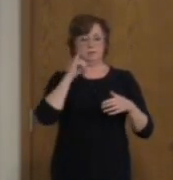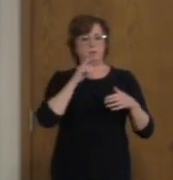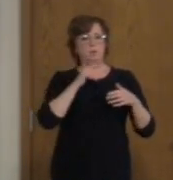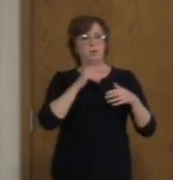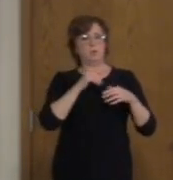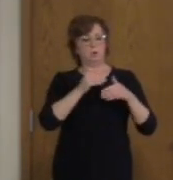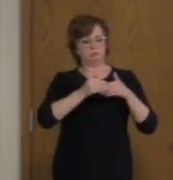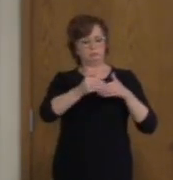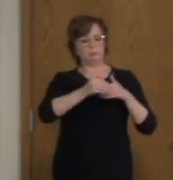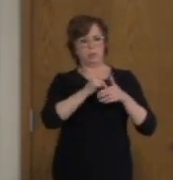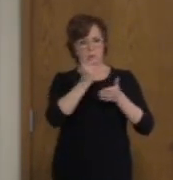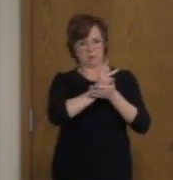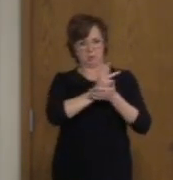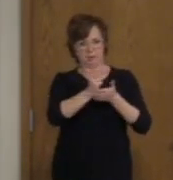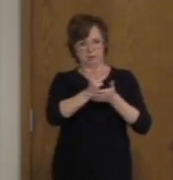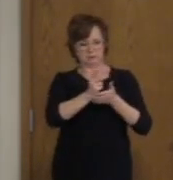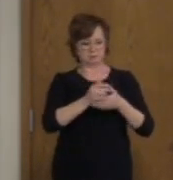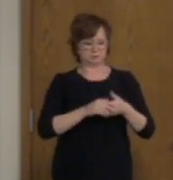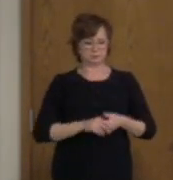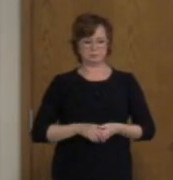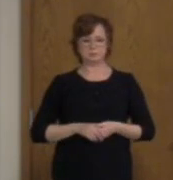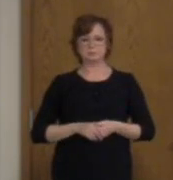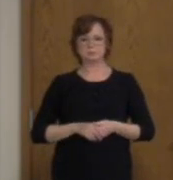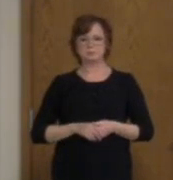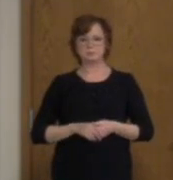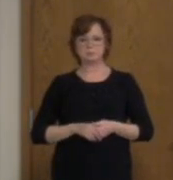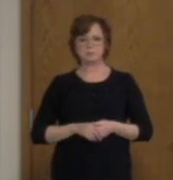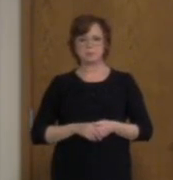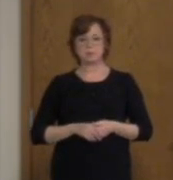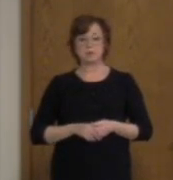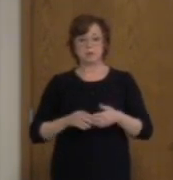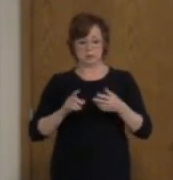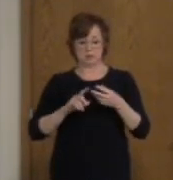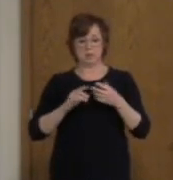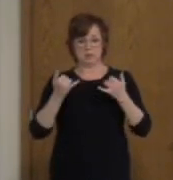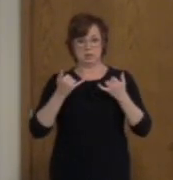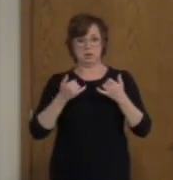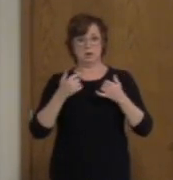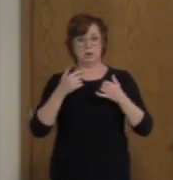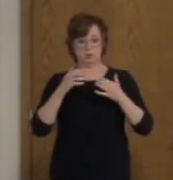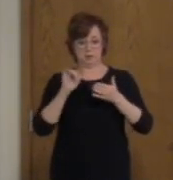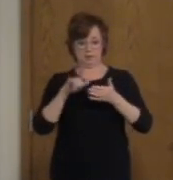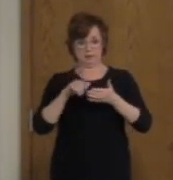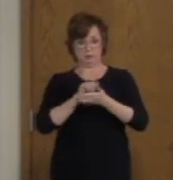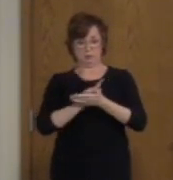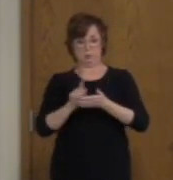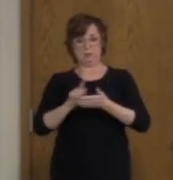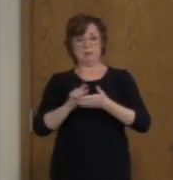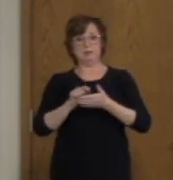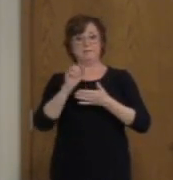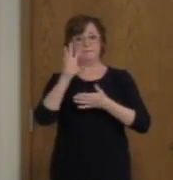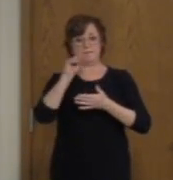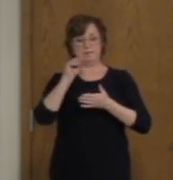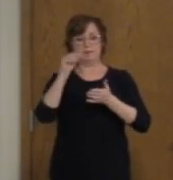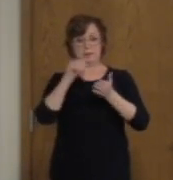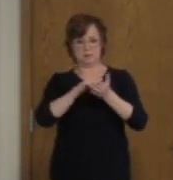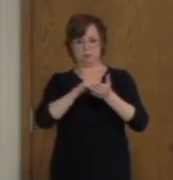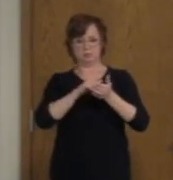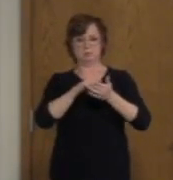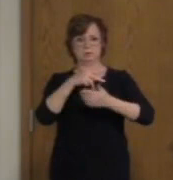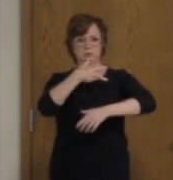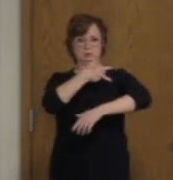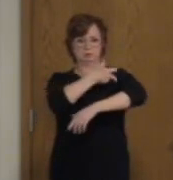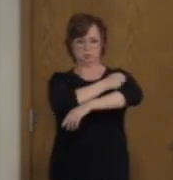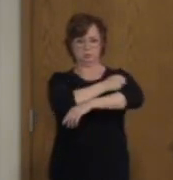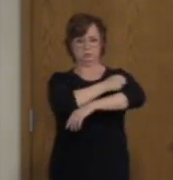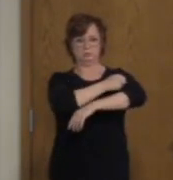also today, as an example, this week, we plan to put 50,000 doses in people's arms in Saskatchewan, 9,500 today, weather